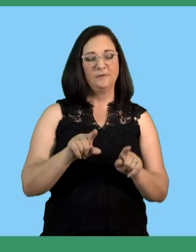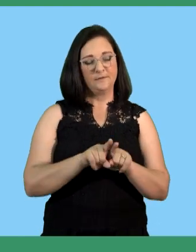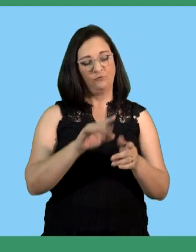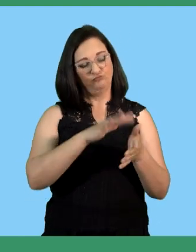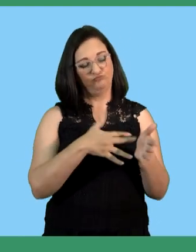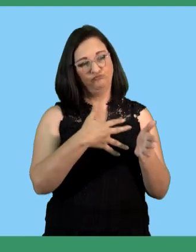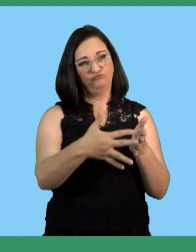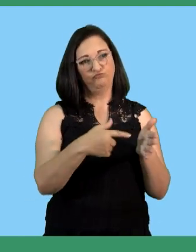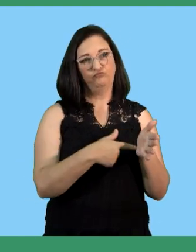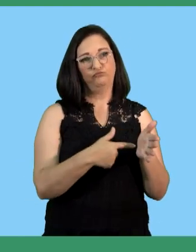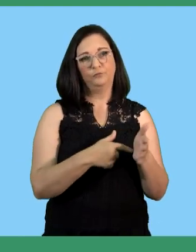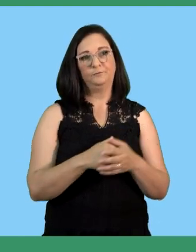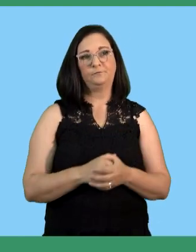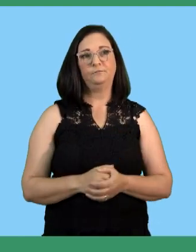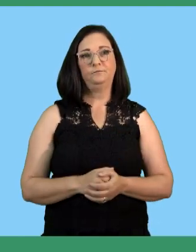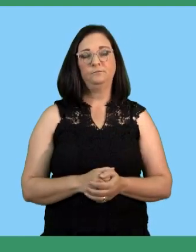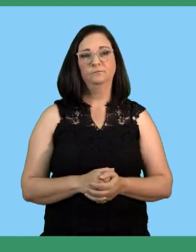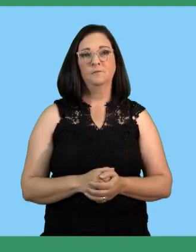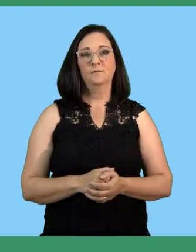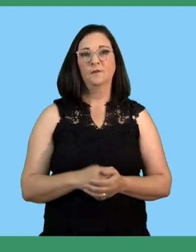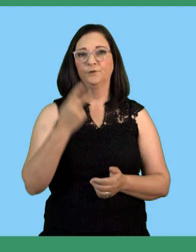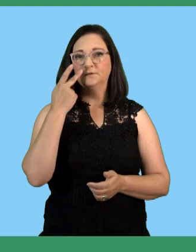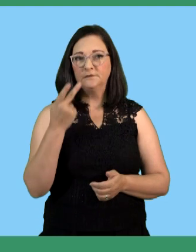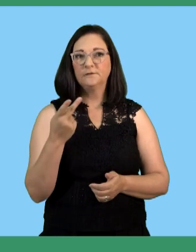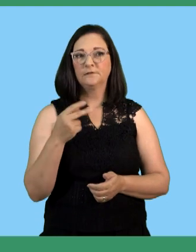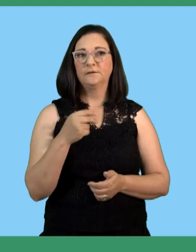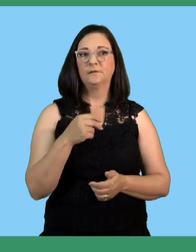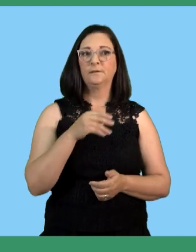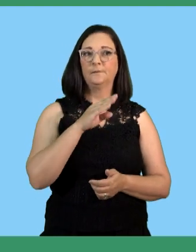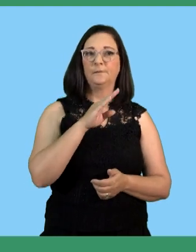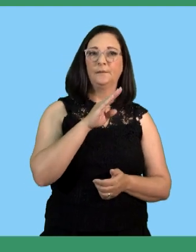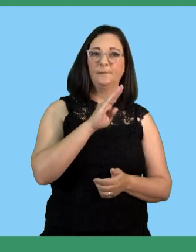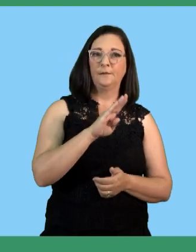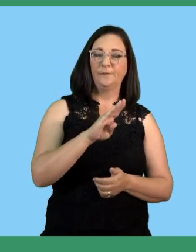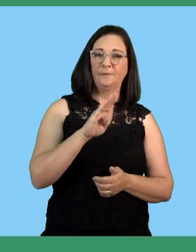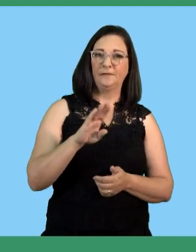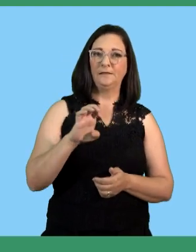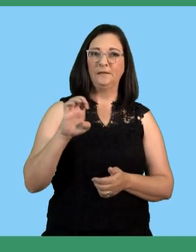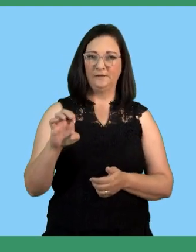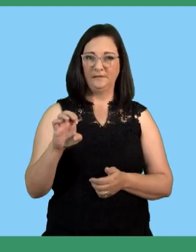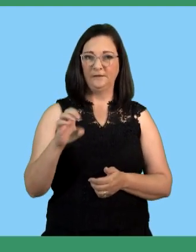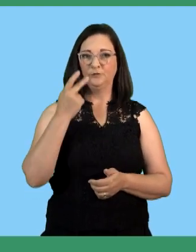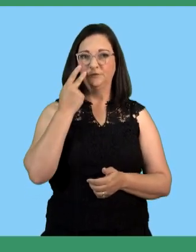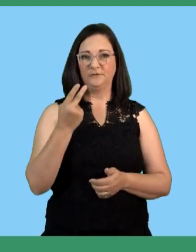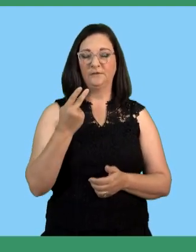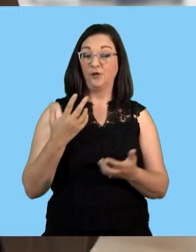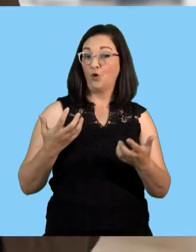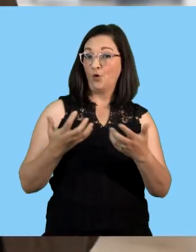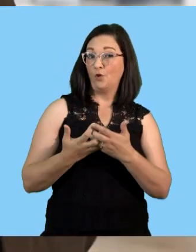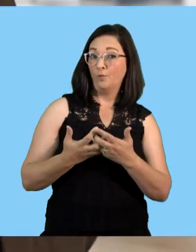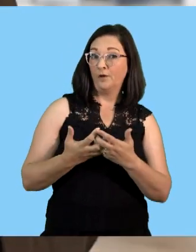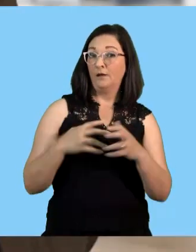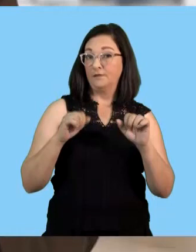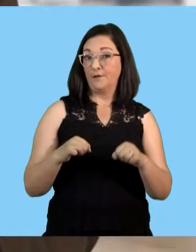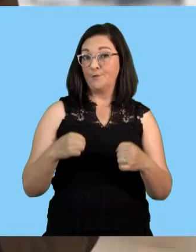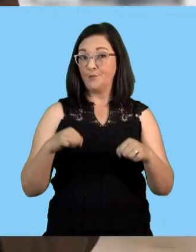to say now a business will be measured on its compliance with regards to the BBBEE. So the minute as a business we